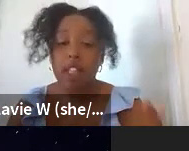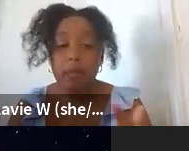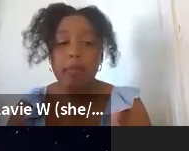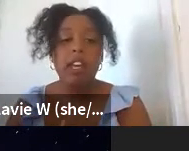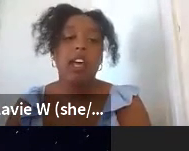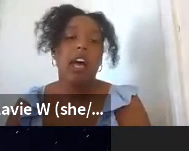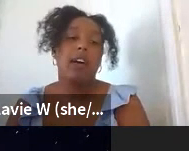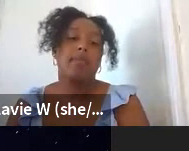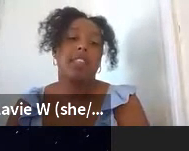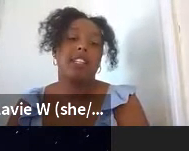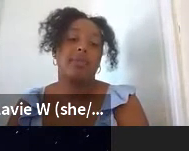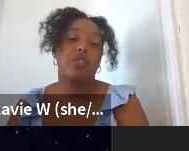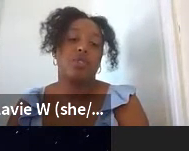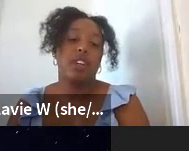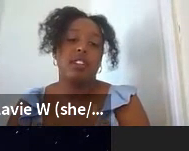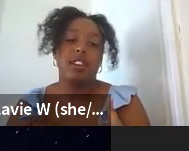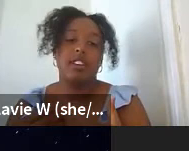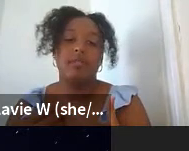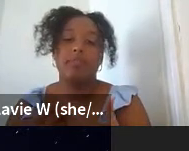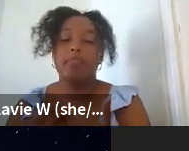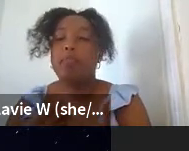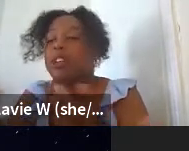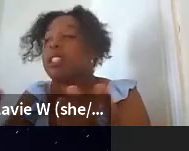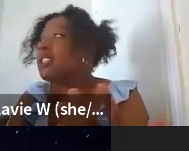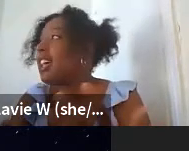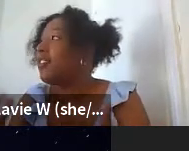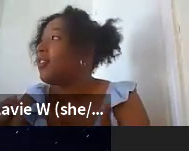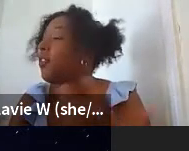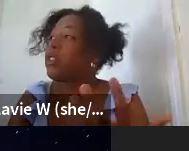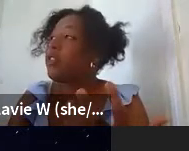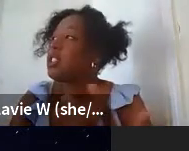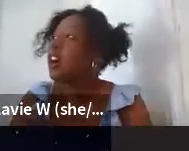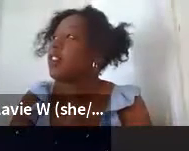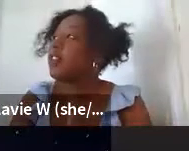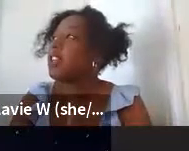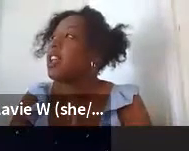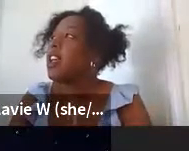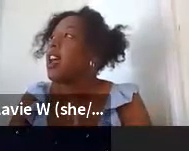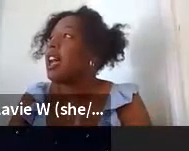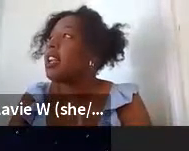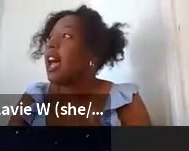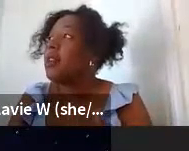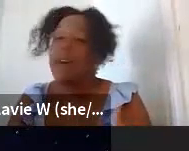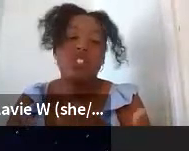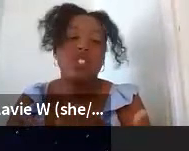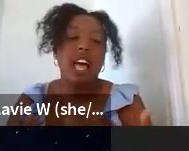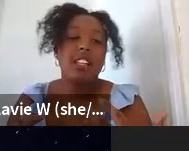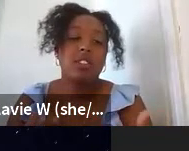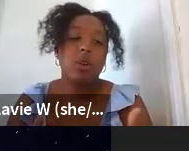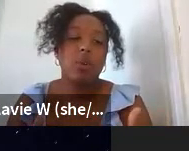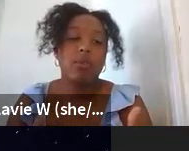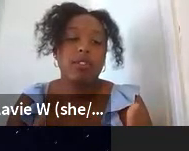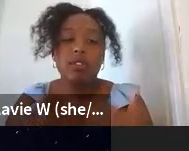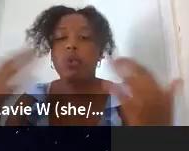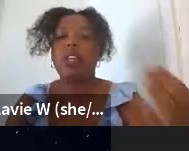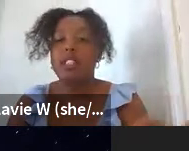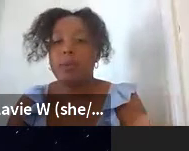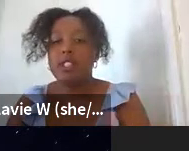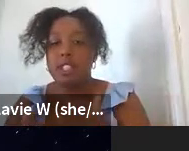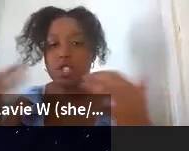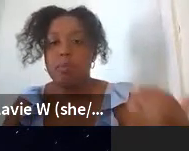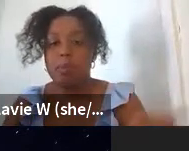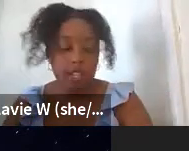or film that demonstrate there are prints and photography. And I imagine that, you know,